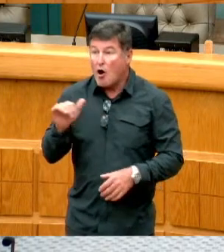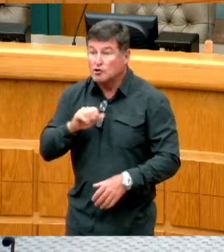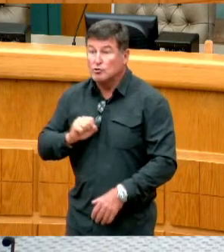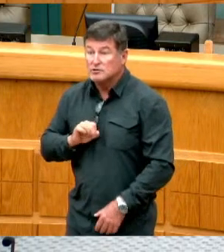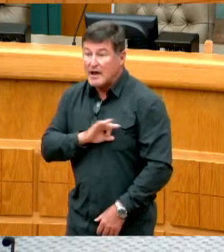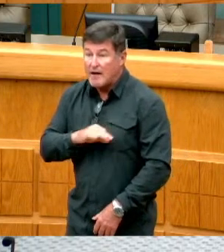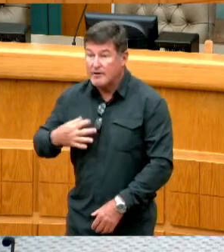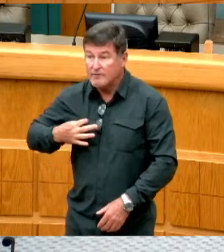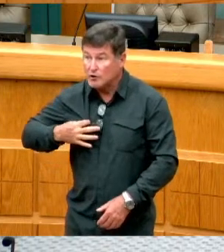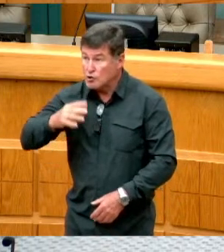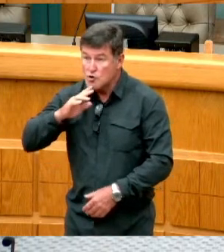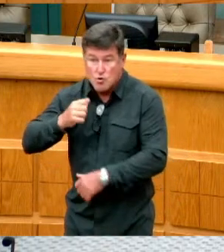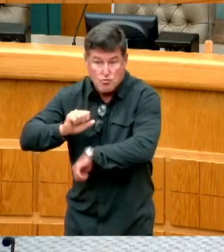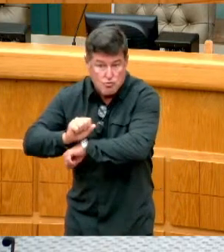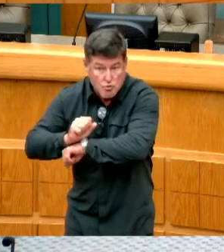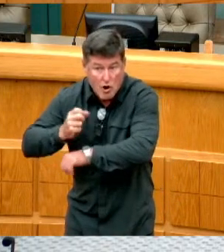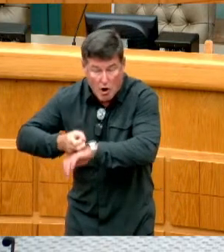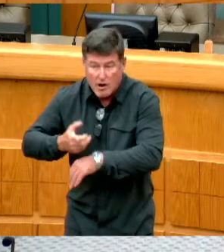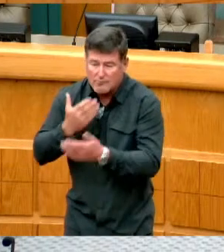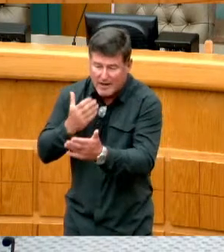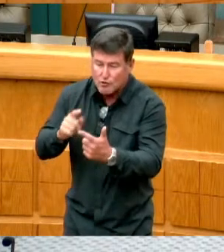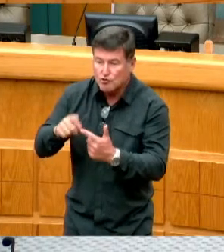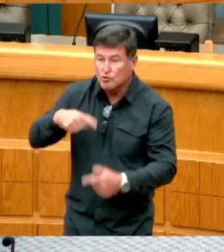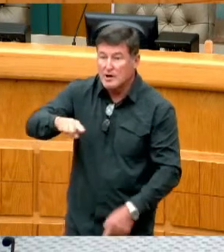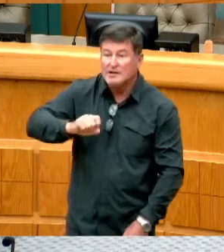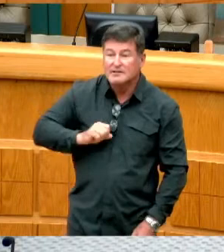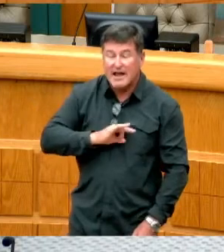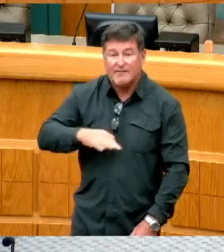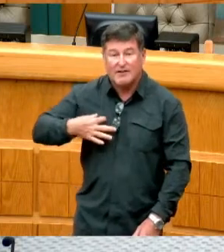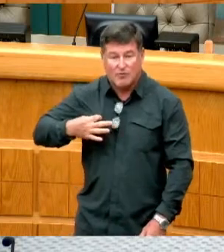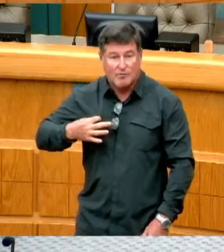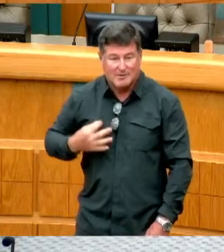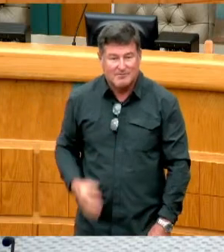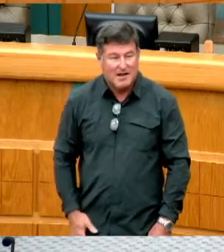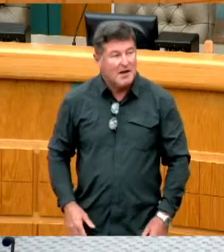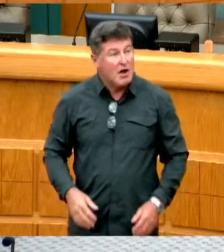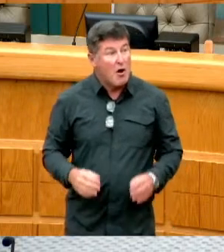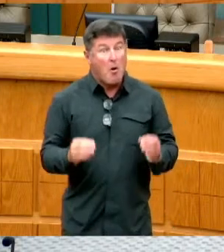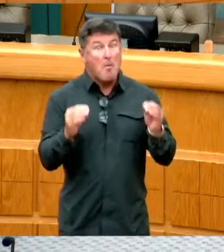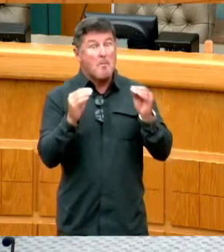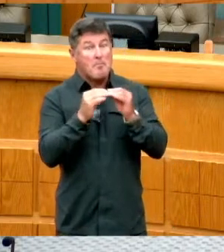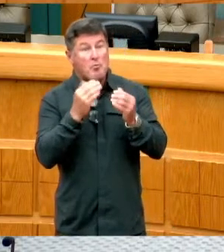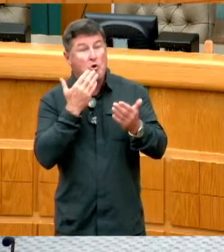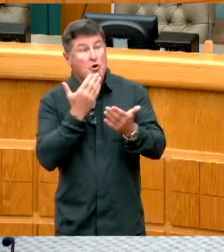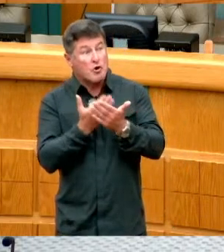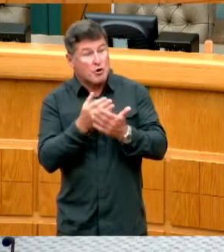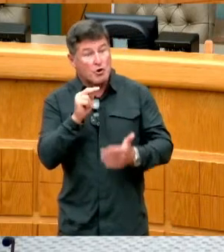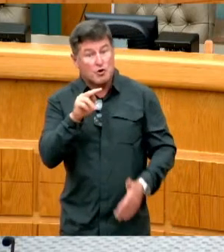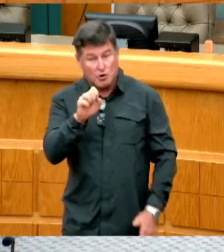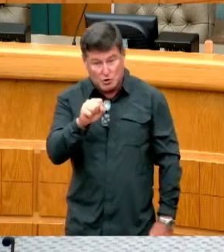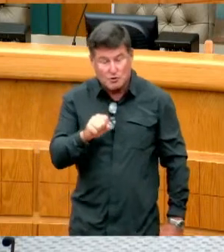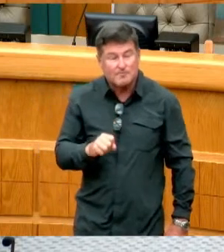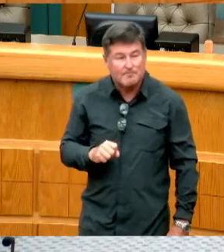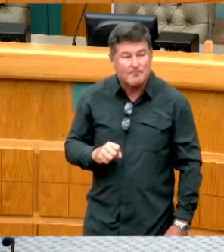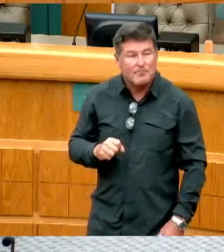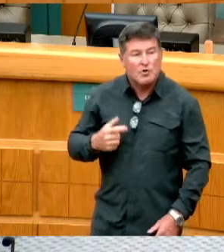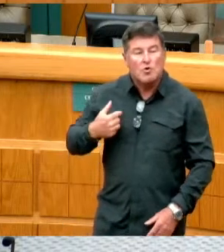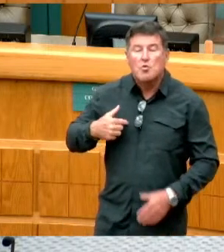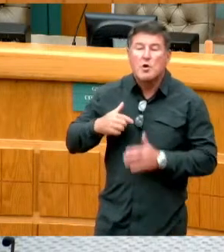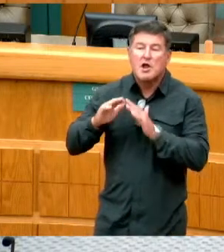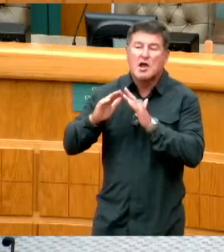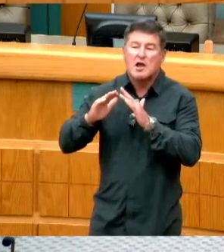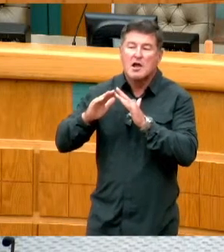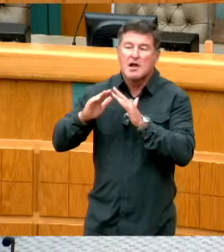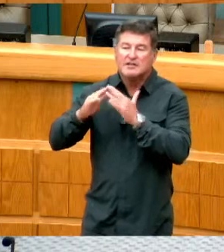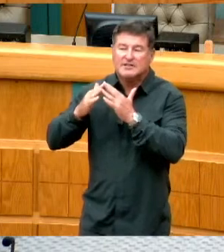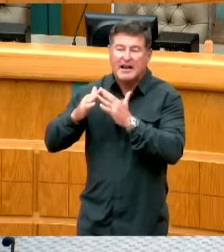this vaccination clinic happen. There is more good news locally. The team has been working with Driscoll Children's Hospital to open